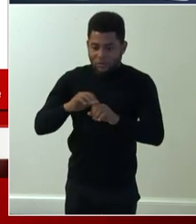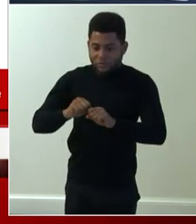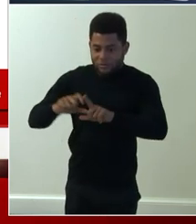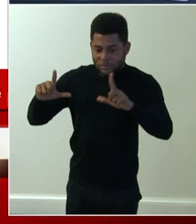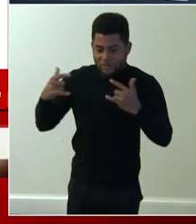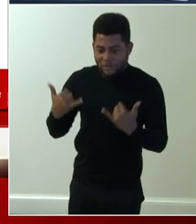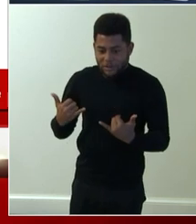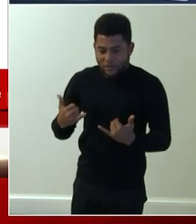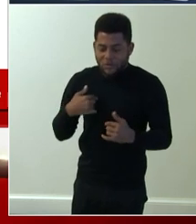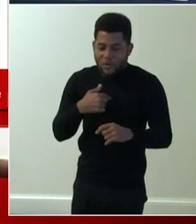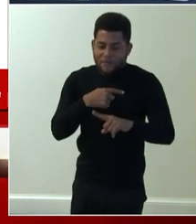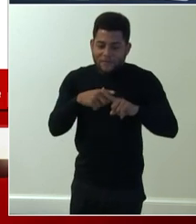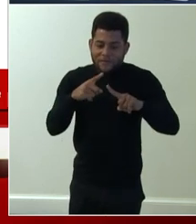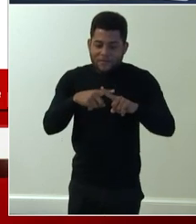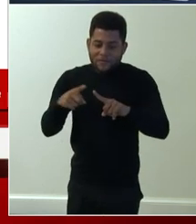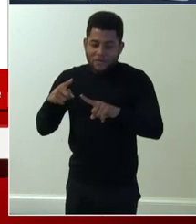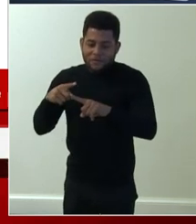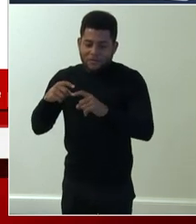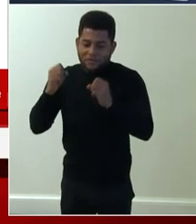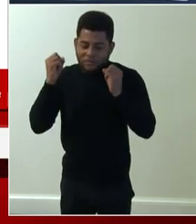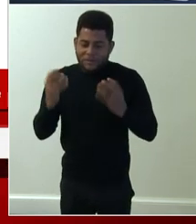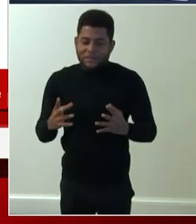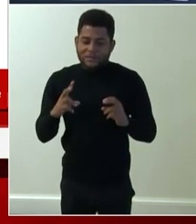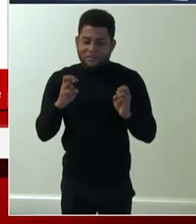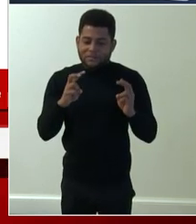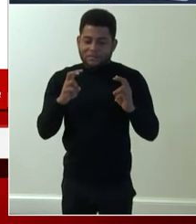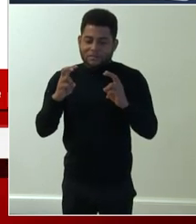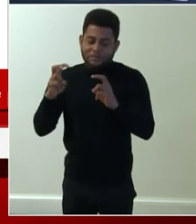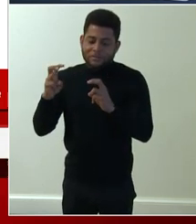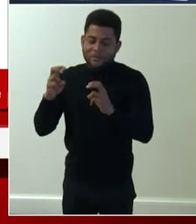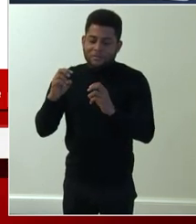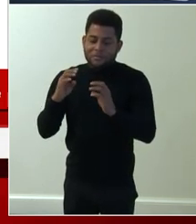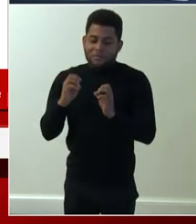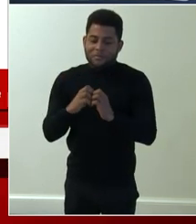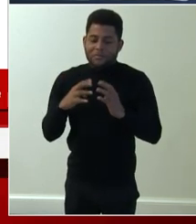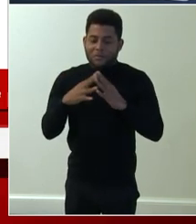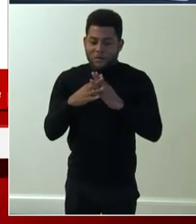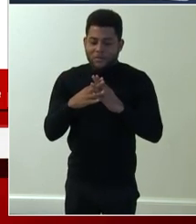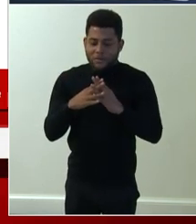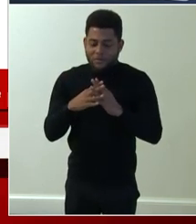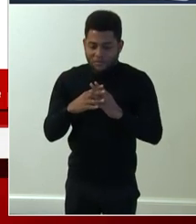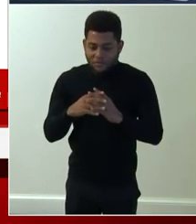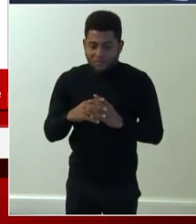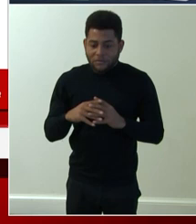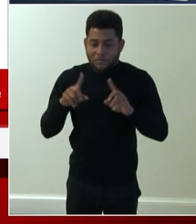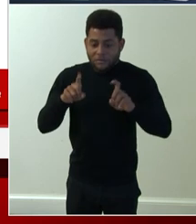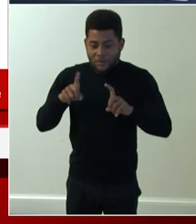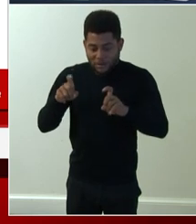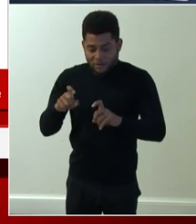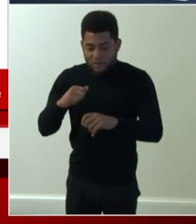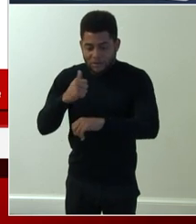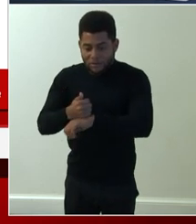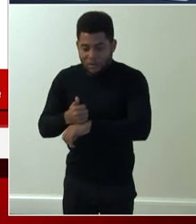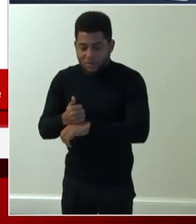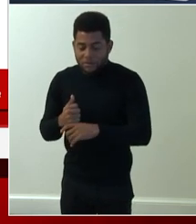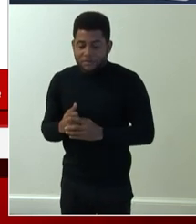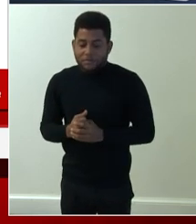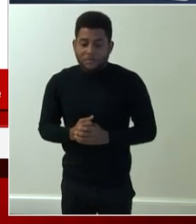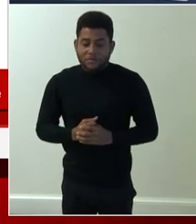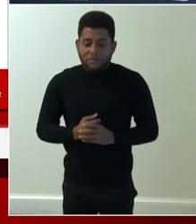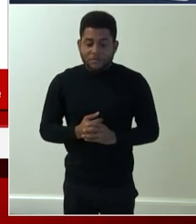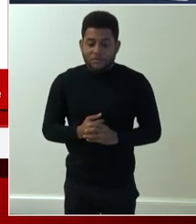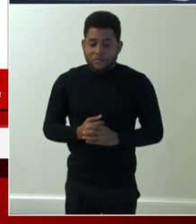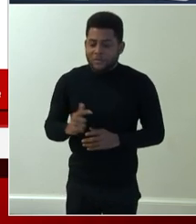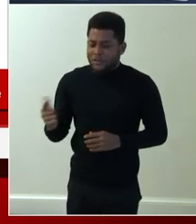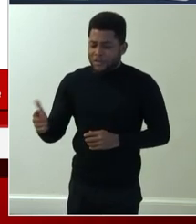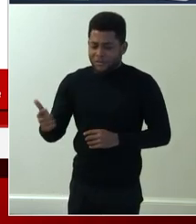of pop-up testing sites that are available throughout the community as well, and you can find all of those on coronavirus.dc.gov. Those rotate throughout the